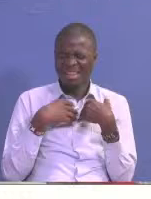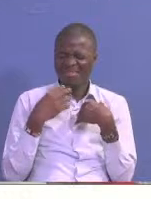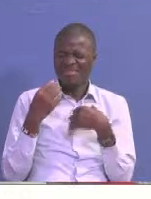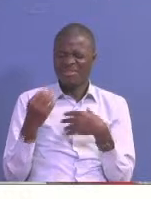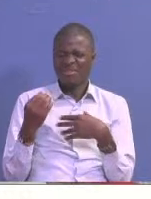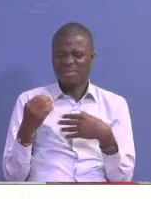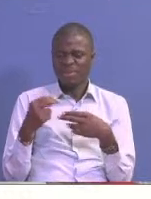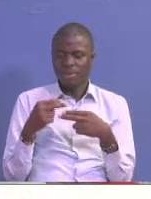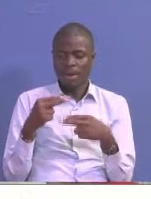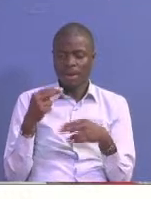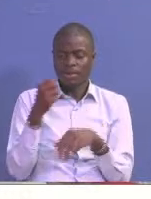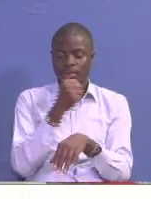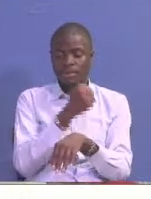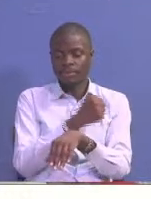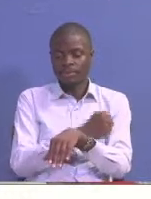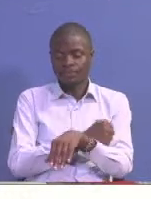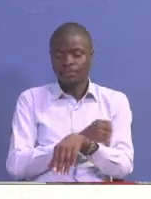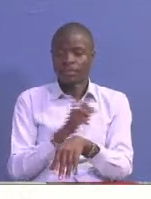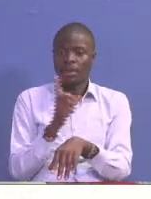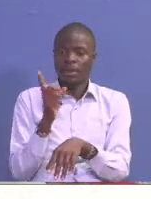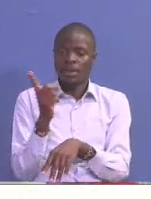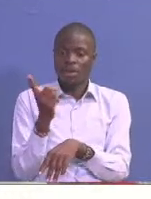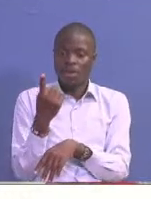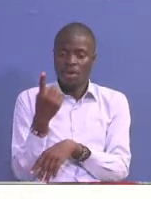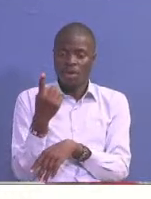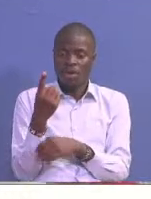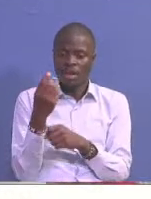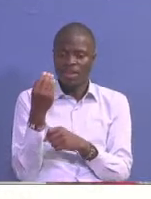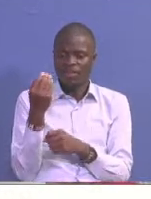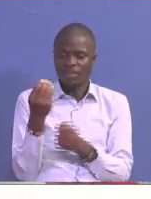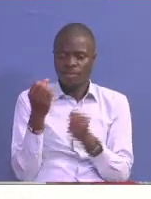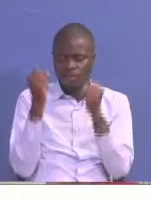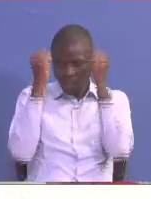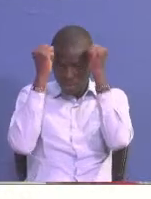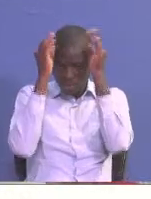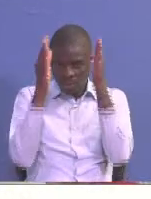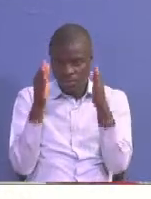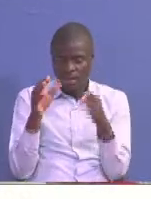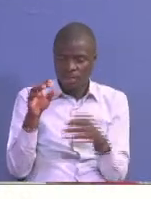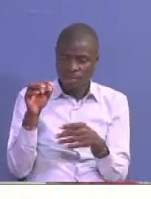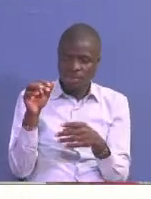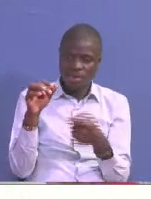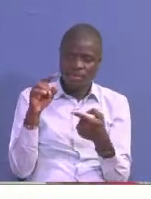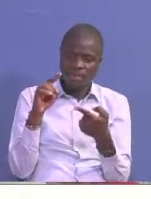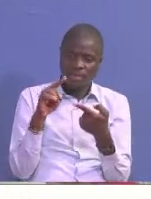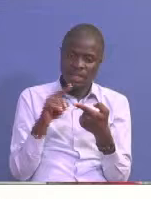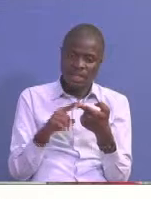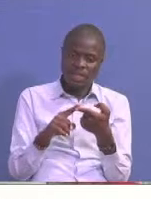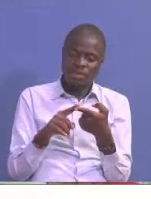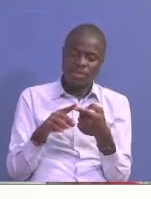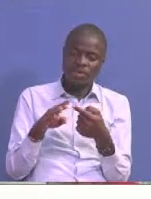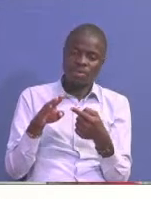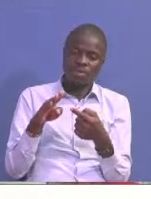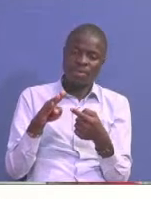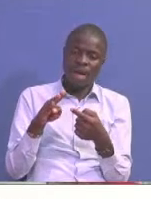schools. Only a few students used to qualify for a bachelor's